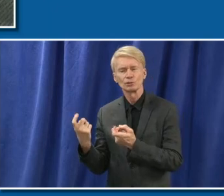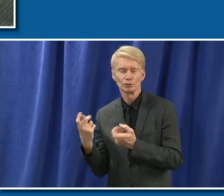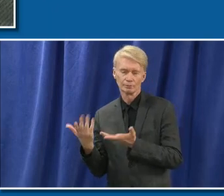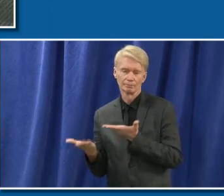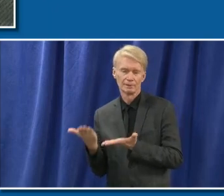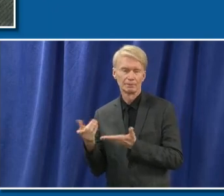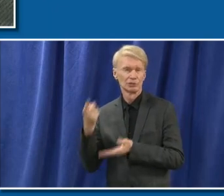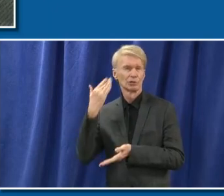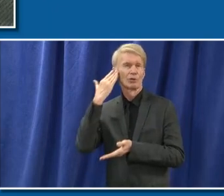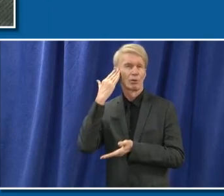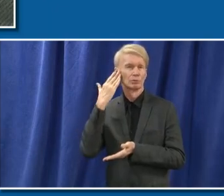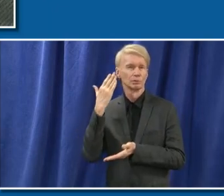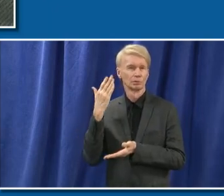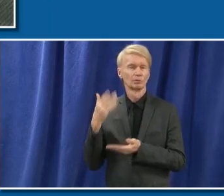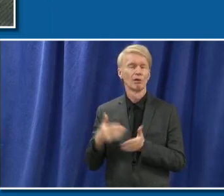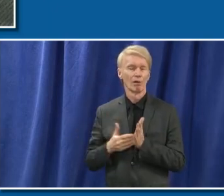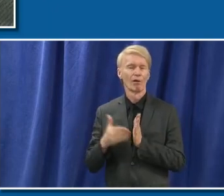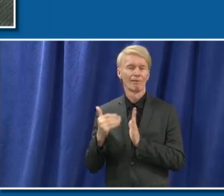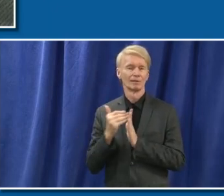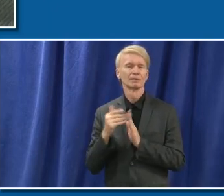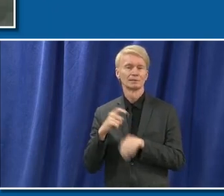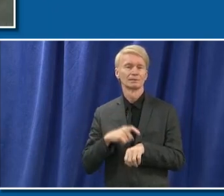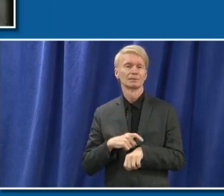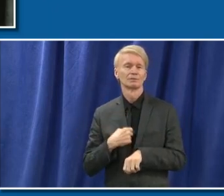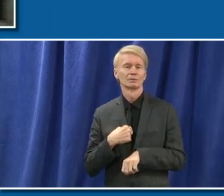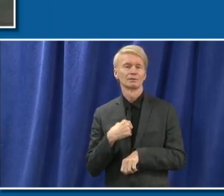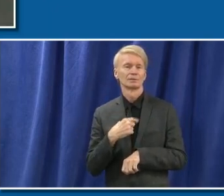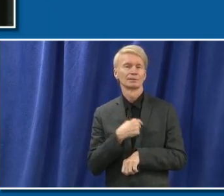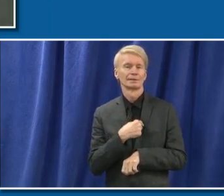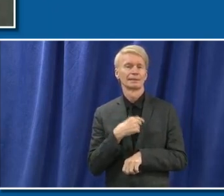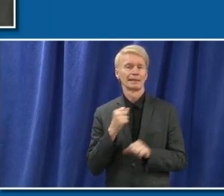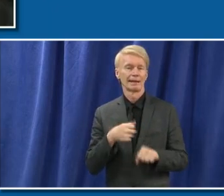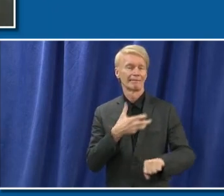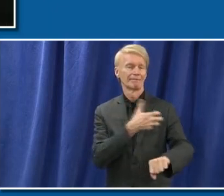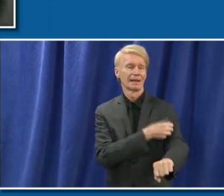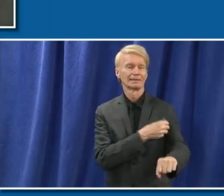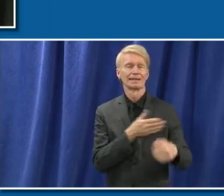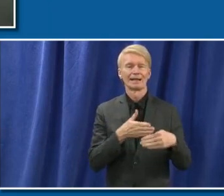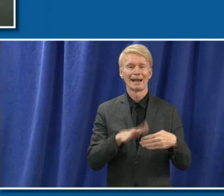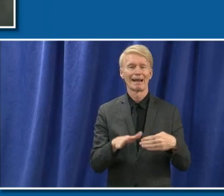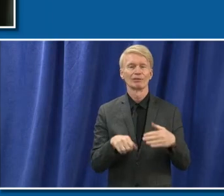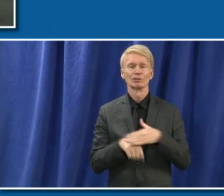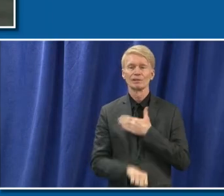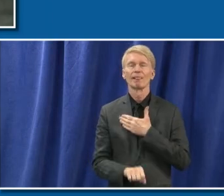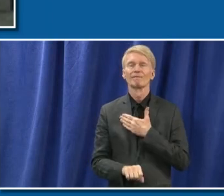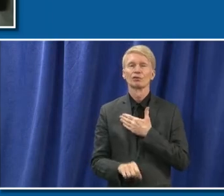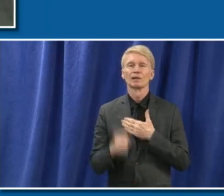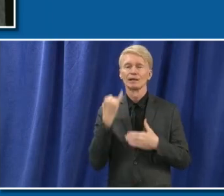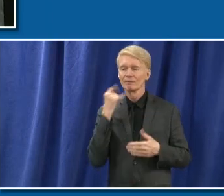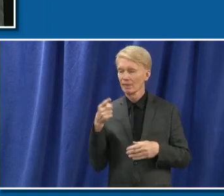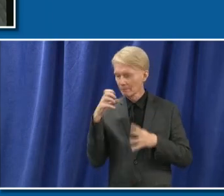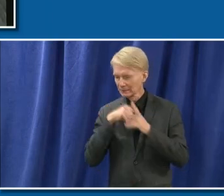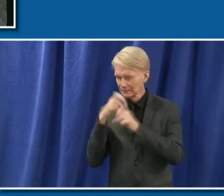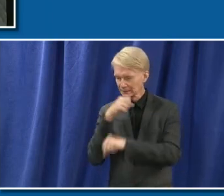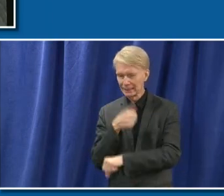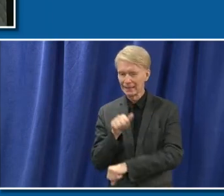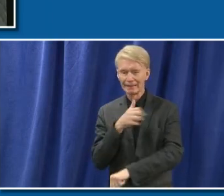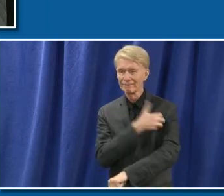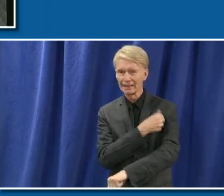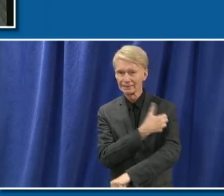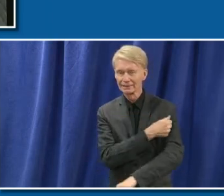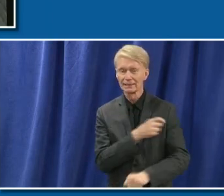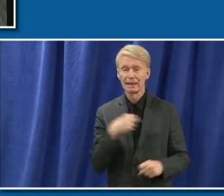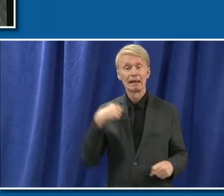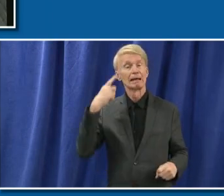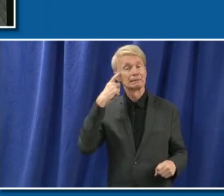may be familiar, we often will give vaccines when people are in the hospital right after delivery if they're missing it. I think it's possible down the line